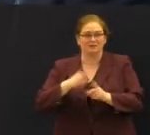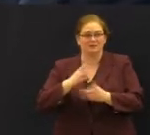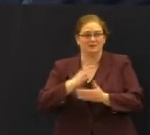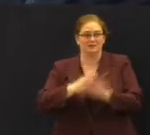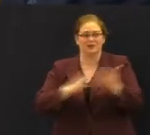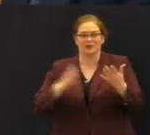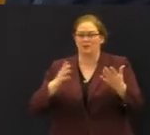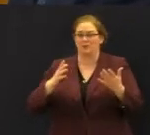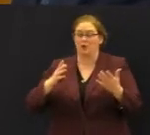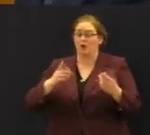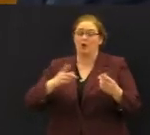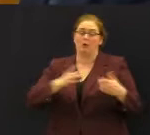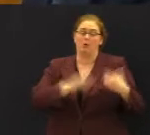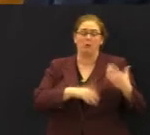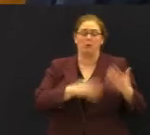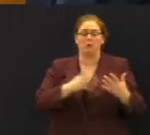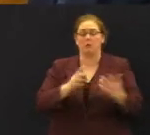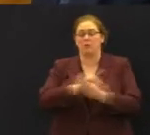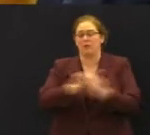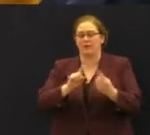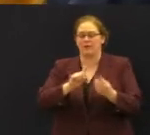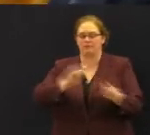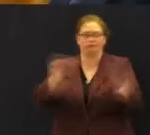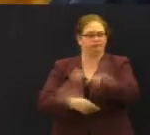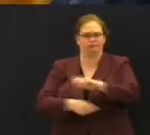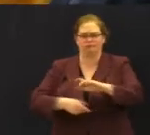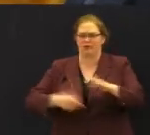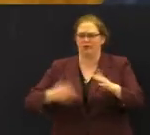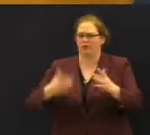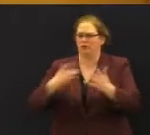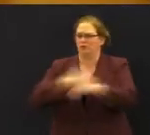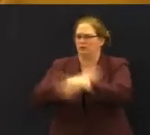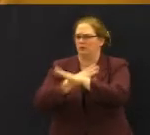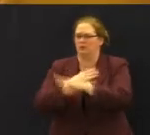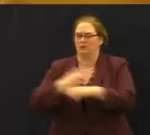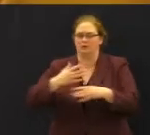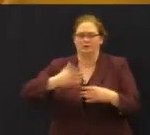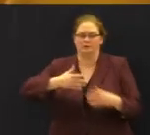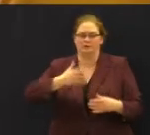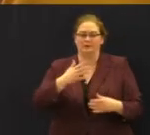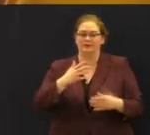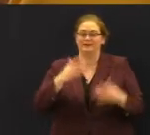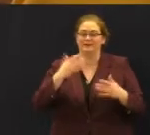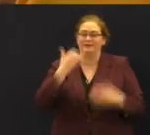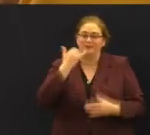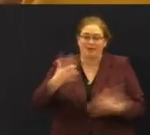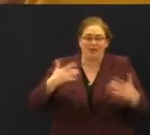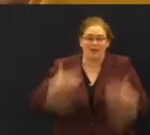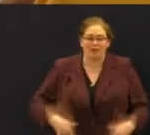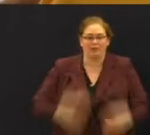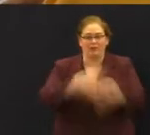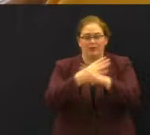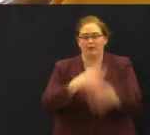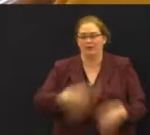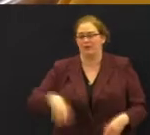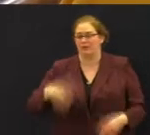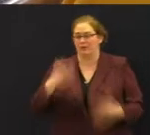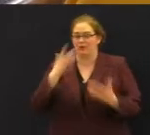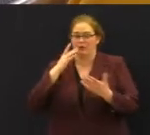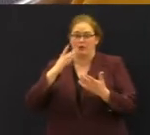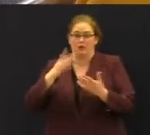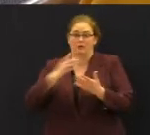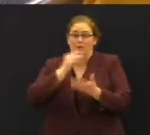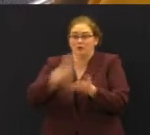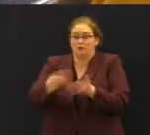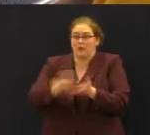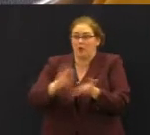online technology. So there was telehealth, and there was grocery shopping that you could do online, and of course visitation with family and friends that